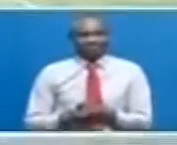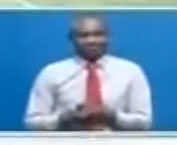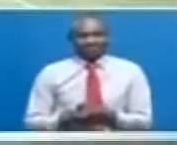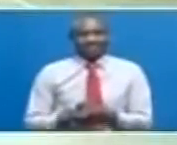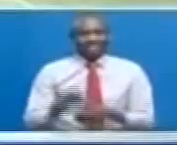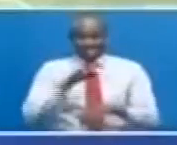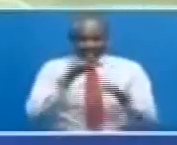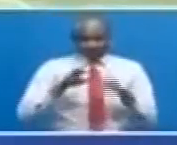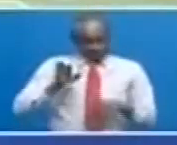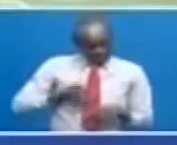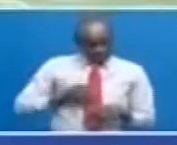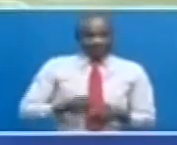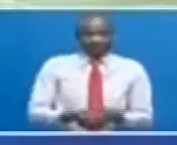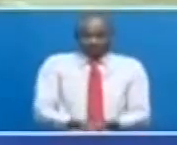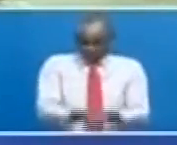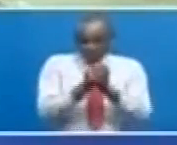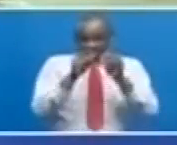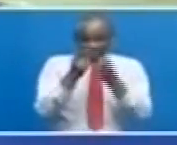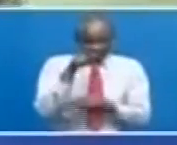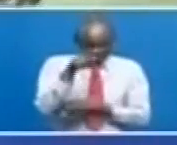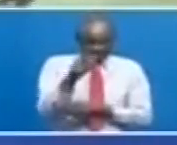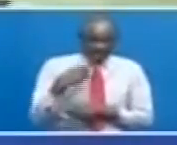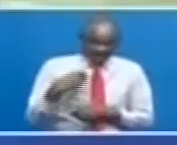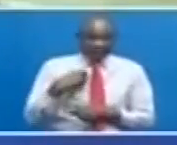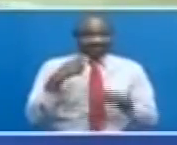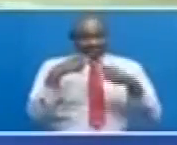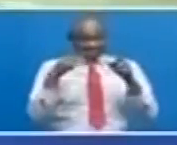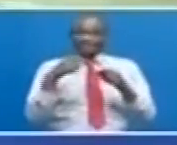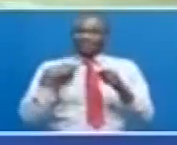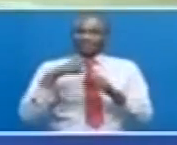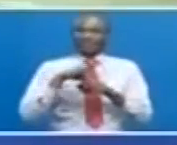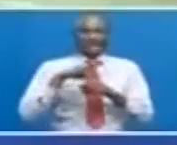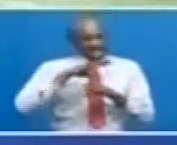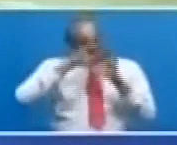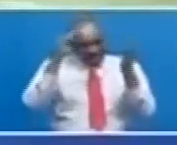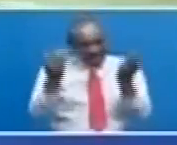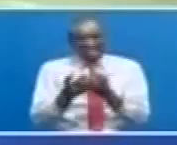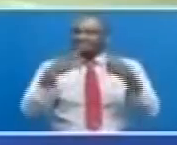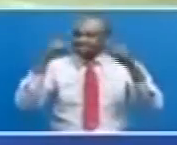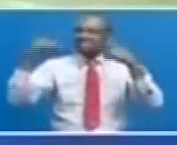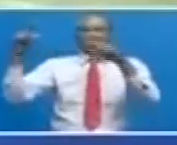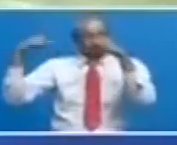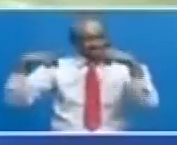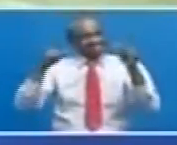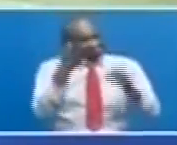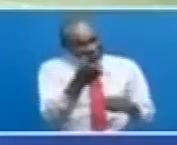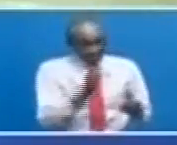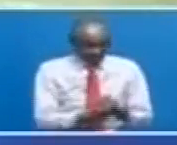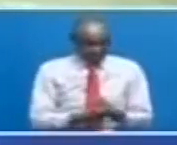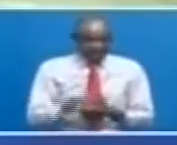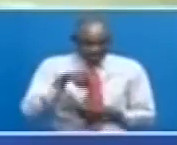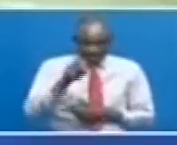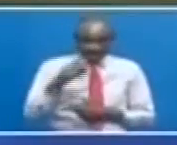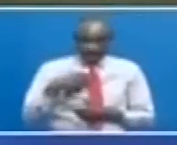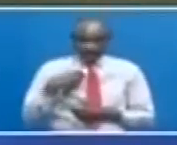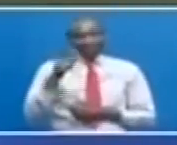The national women's volleyball team Malkia strikers have enjoyed huge success this year in Africa and around the world. The African volleyball queen successfully won a